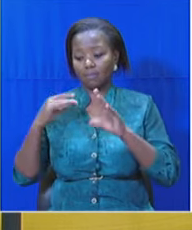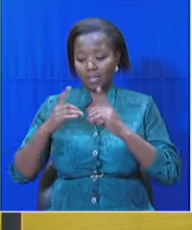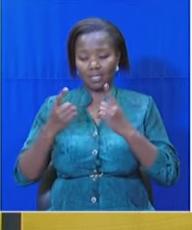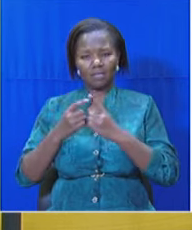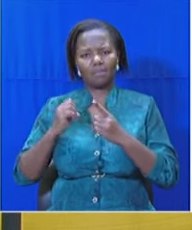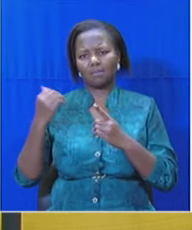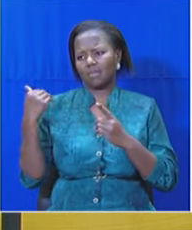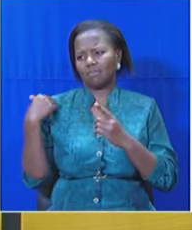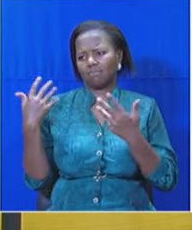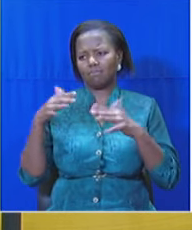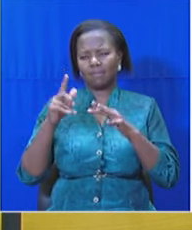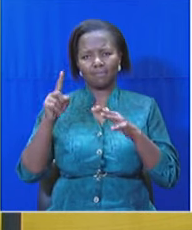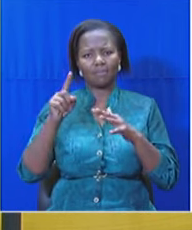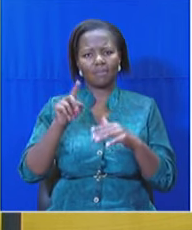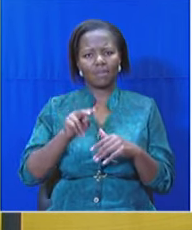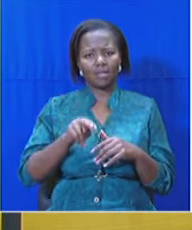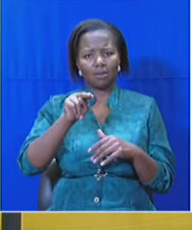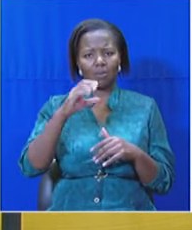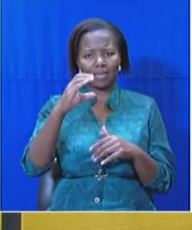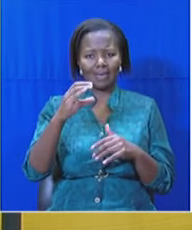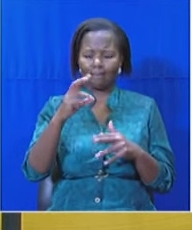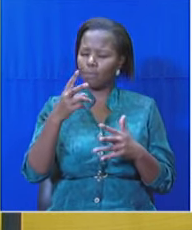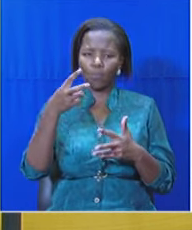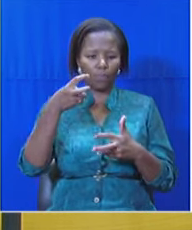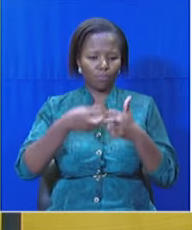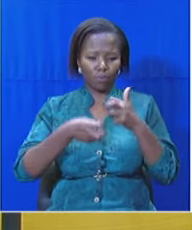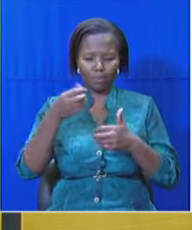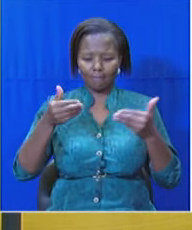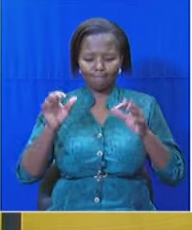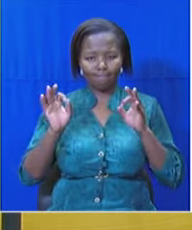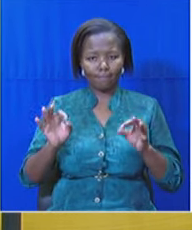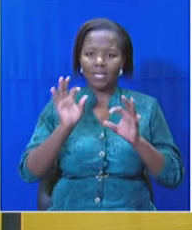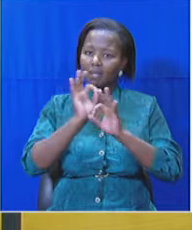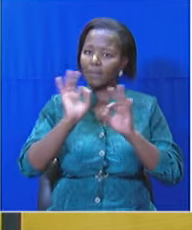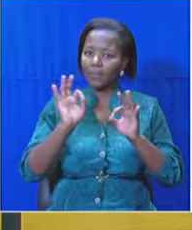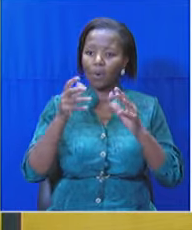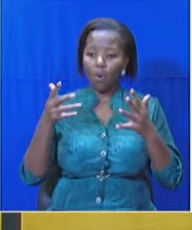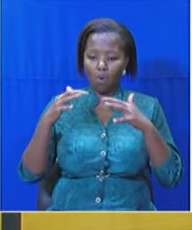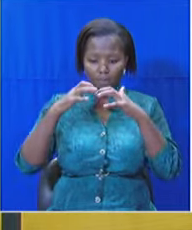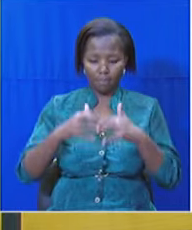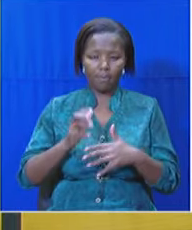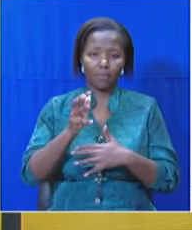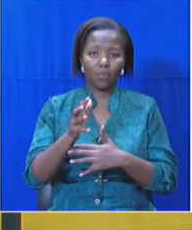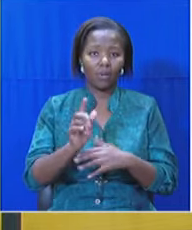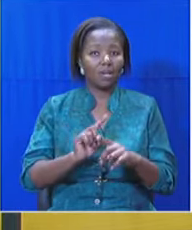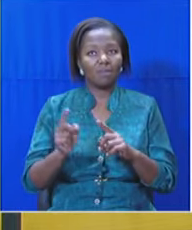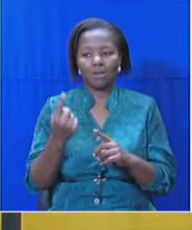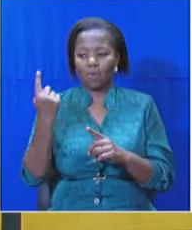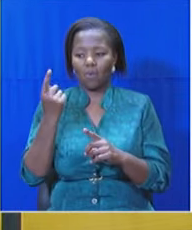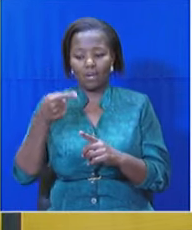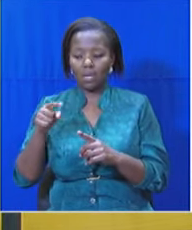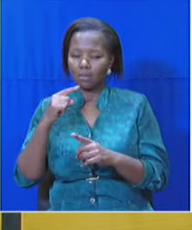in November were either administratively problematic or in a state of operational collapse, except those that are being run with